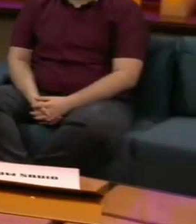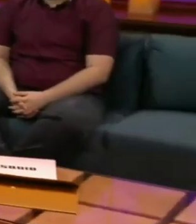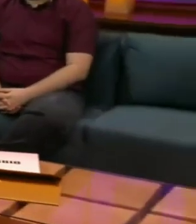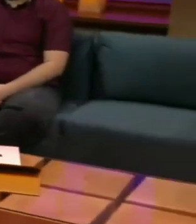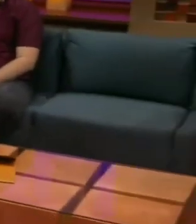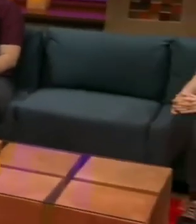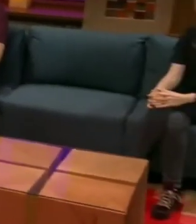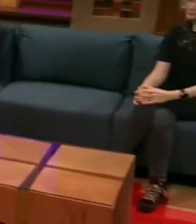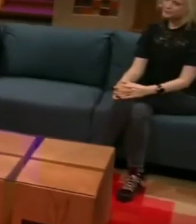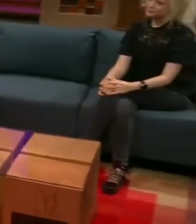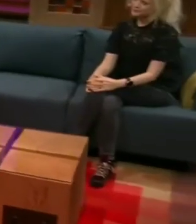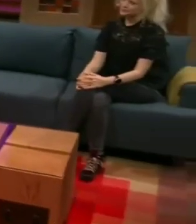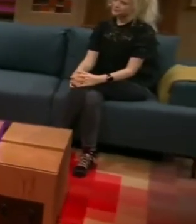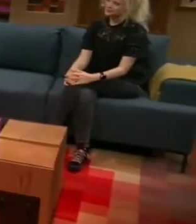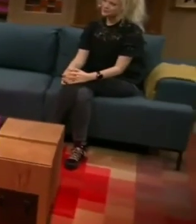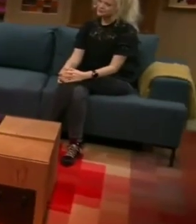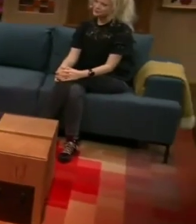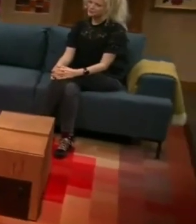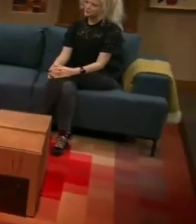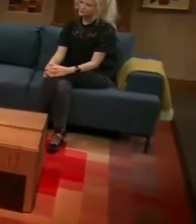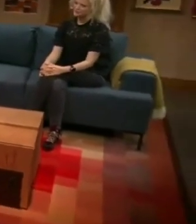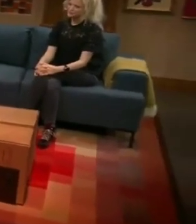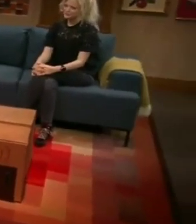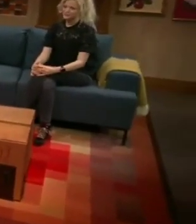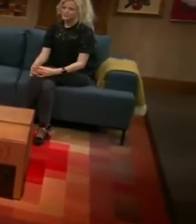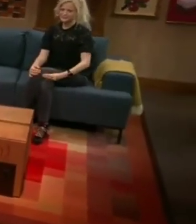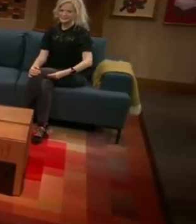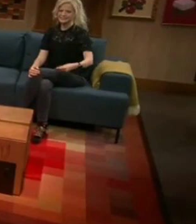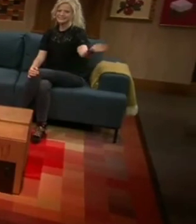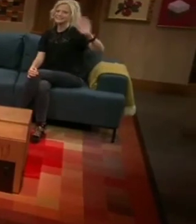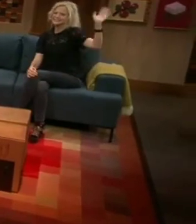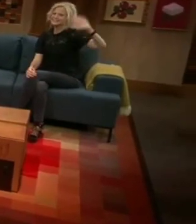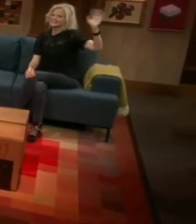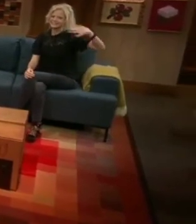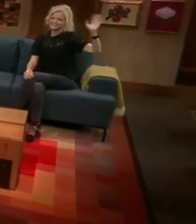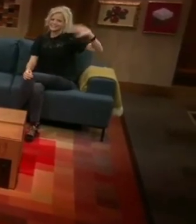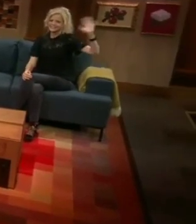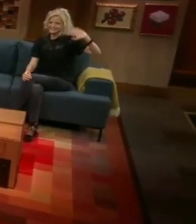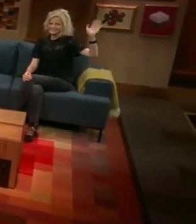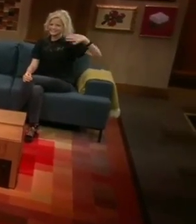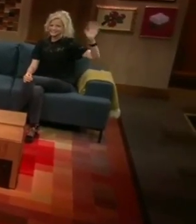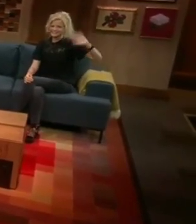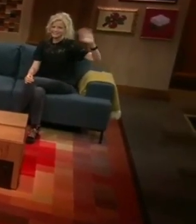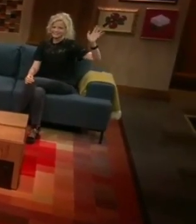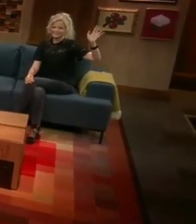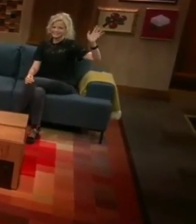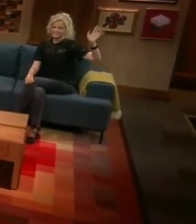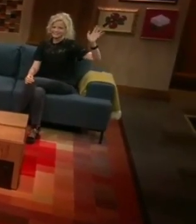from all of us at Mojang Studios, thank you so much. Bye.